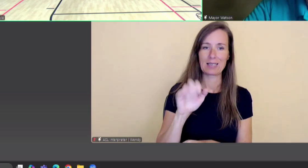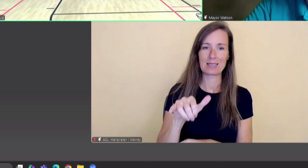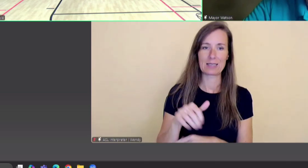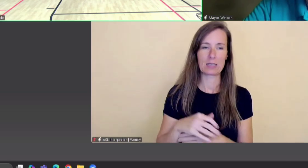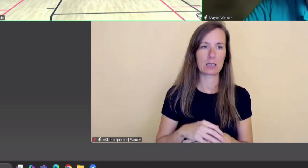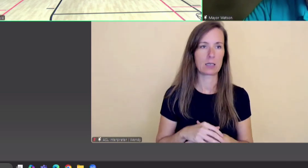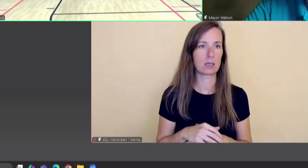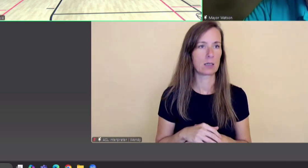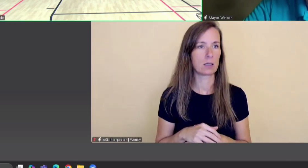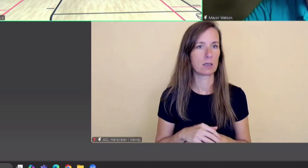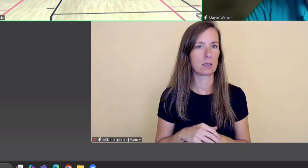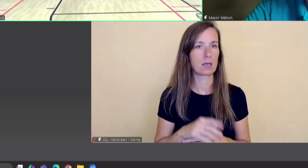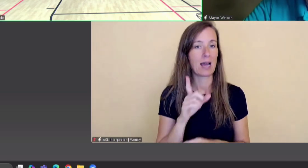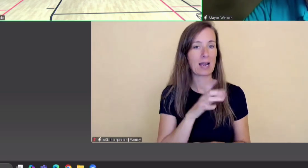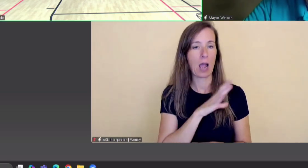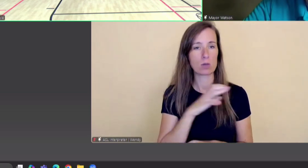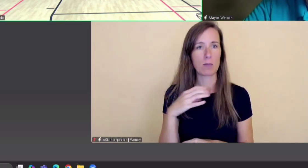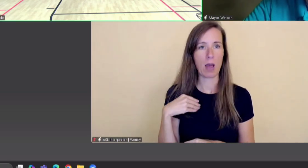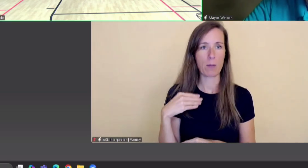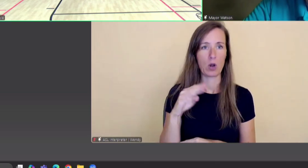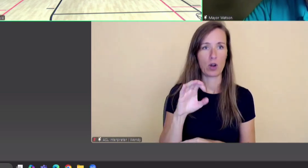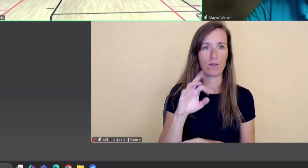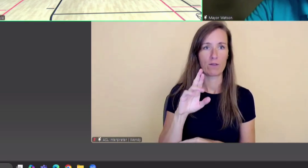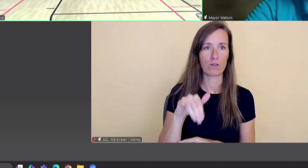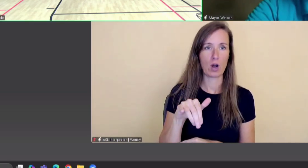Councilmember Frye?